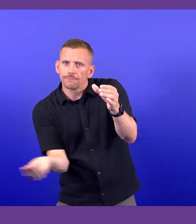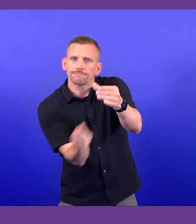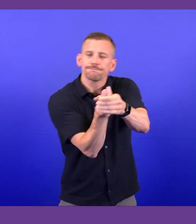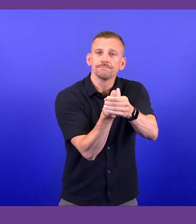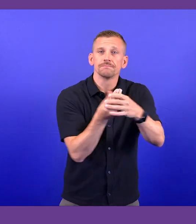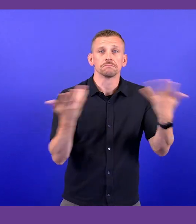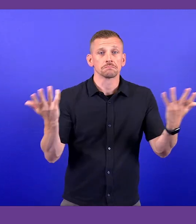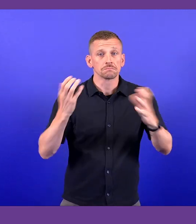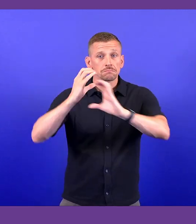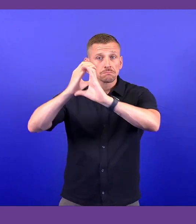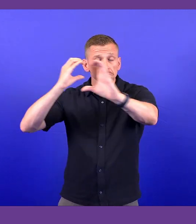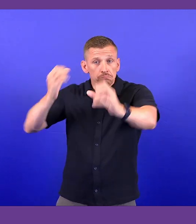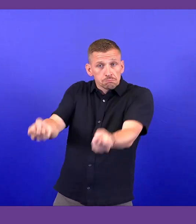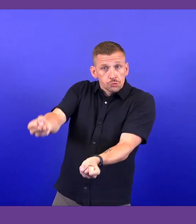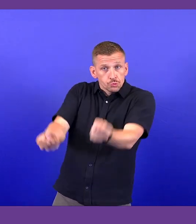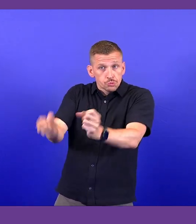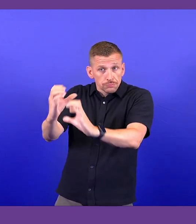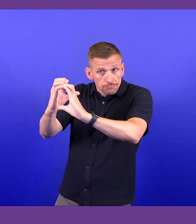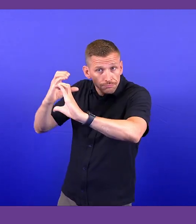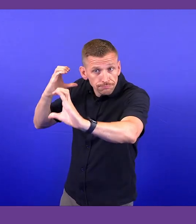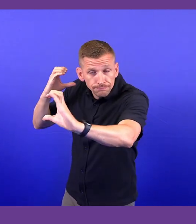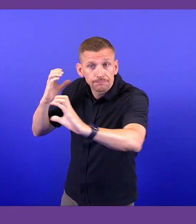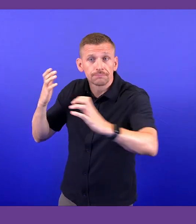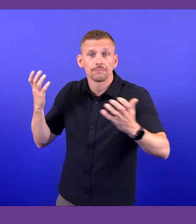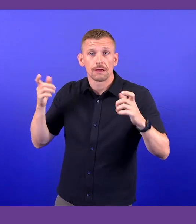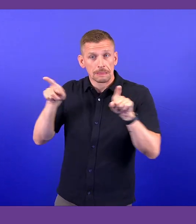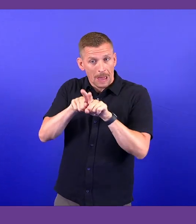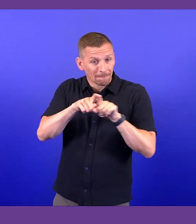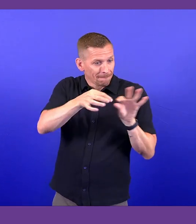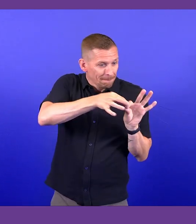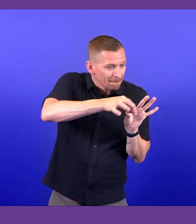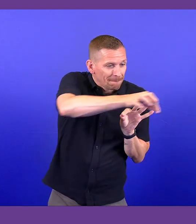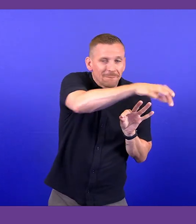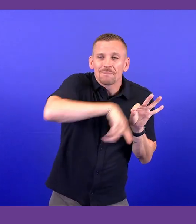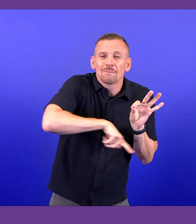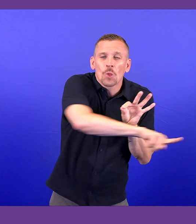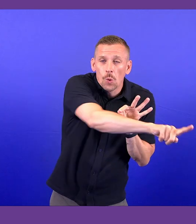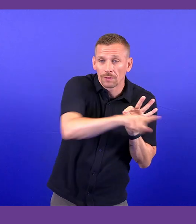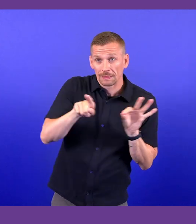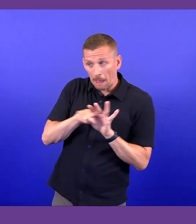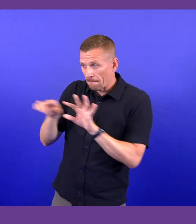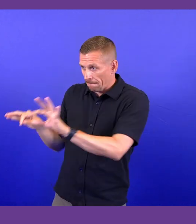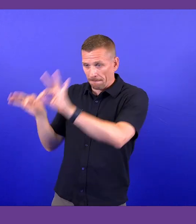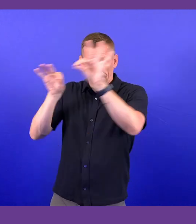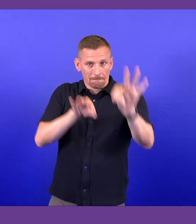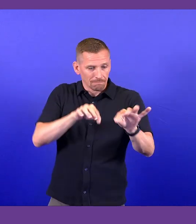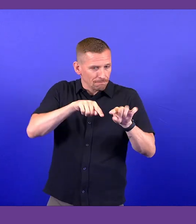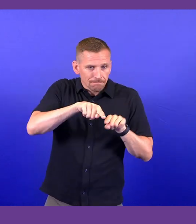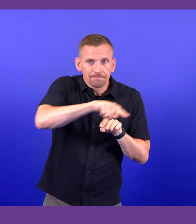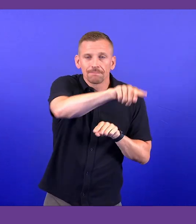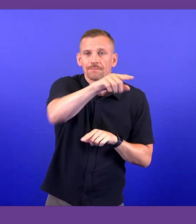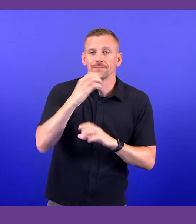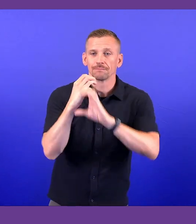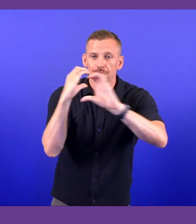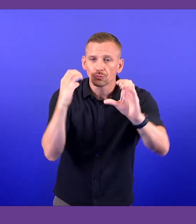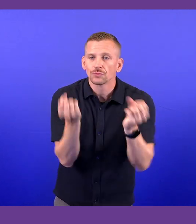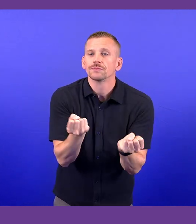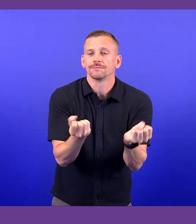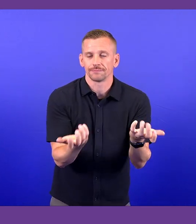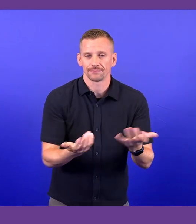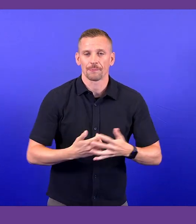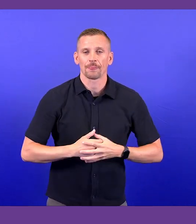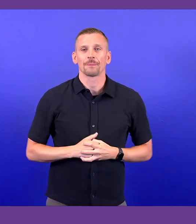trams serving the same origin and destinations. And you also need to think